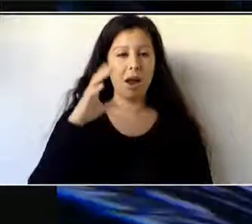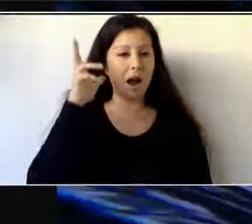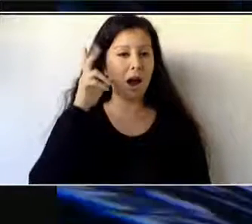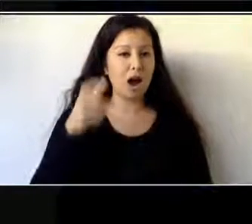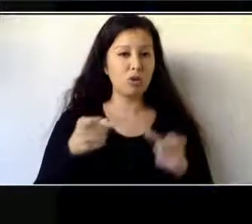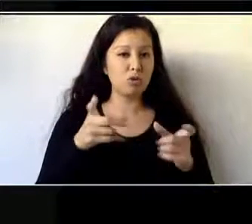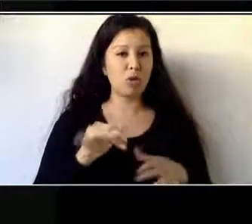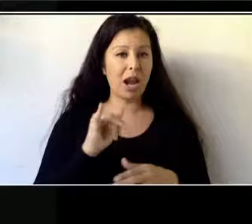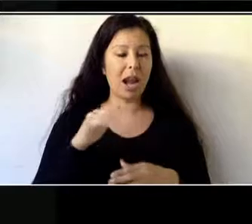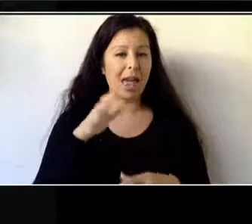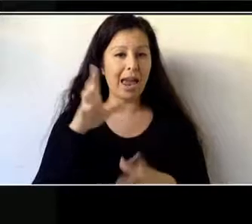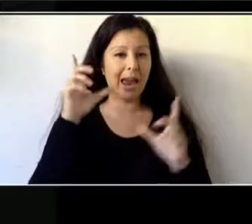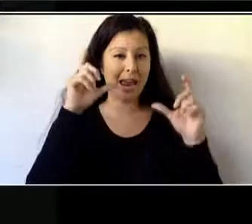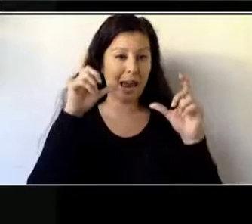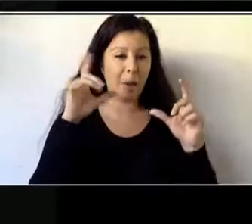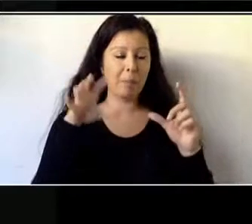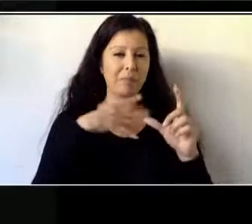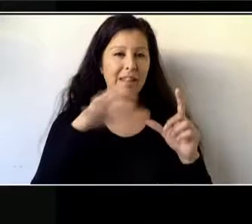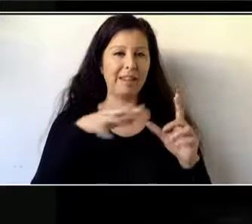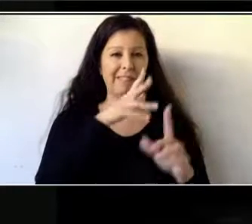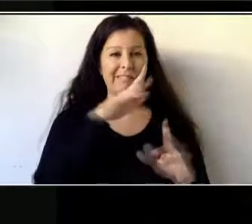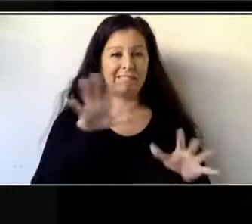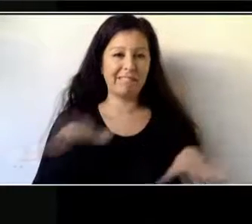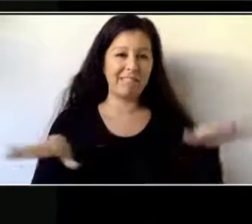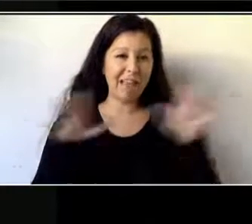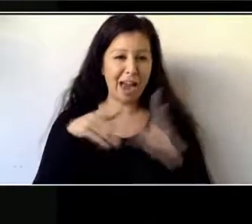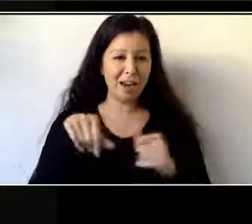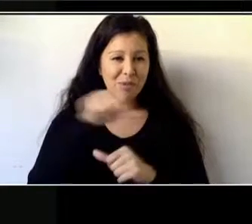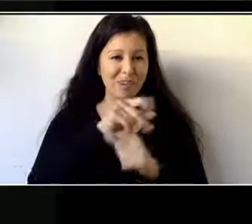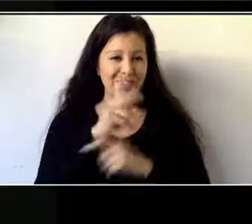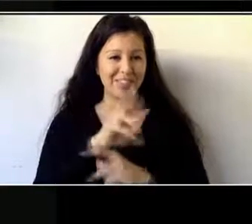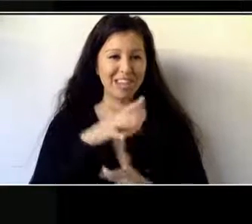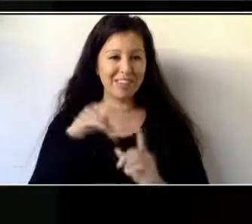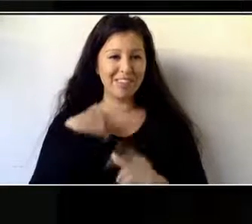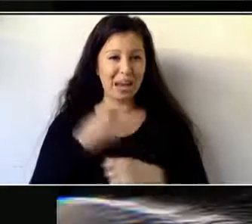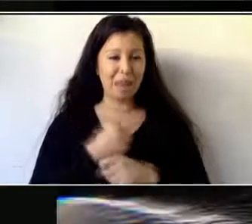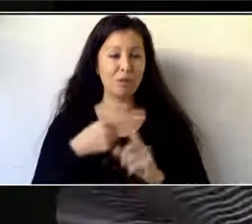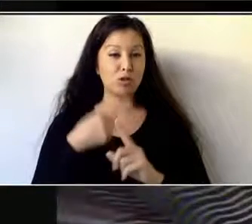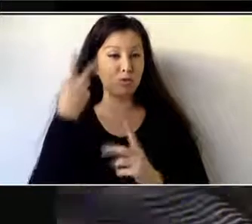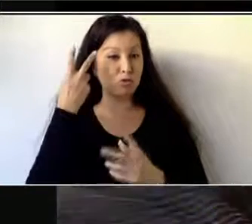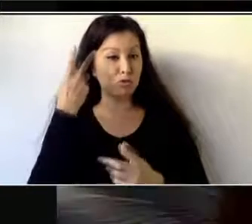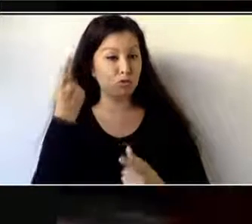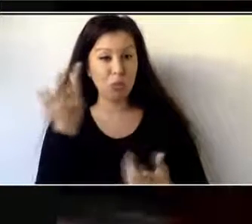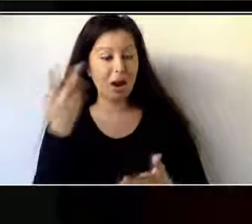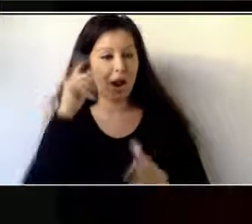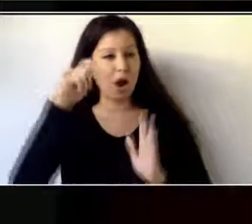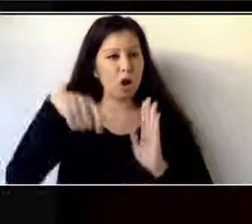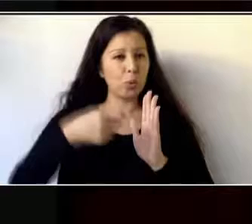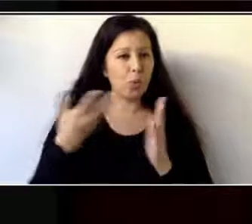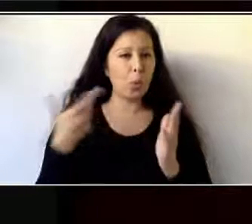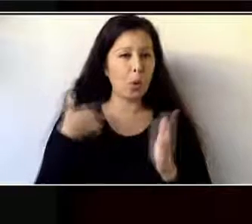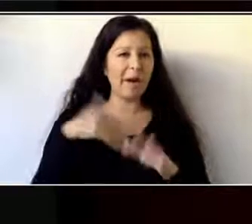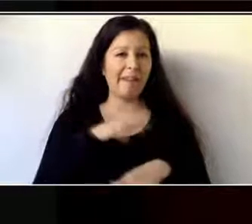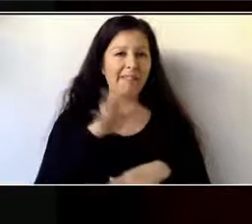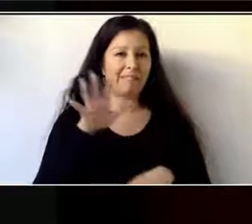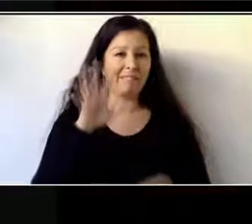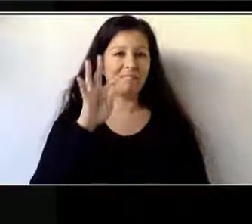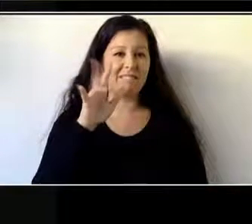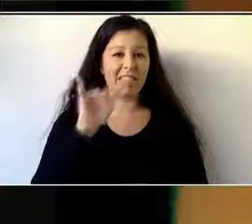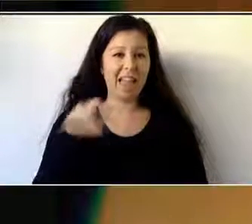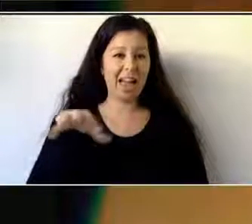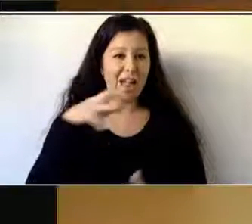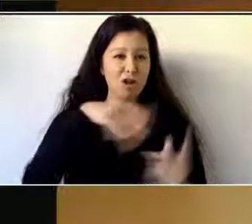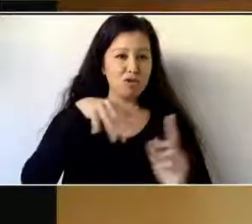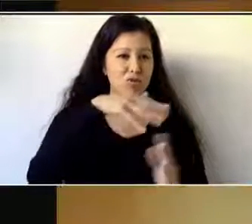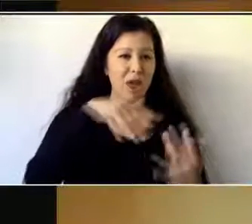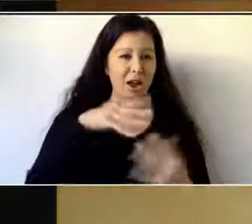to fly around my VR environment that I constructed to record what I was like flying around shooting. So